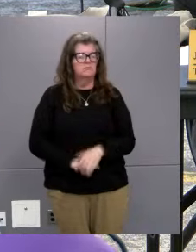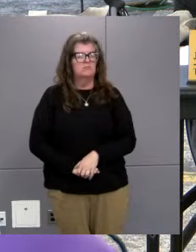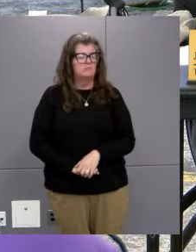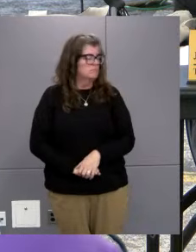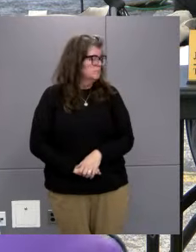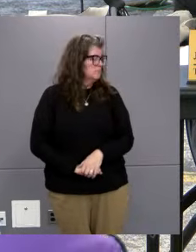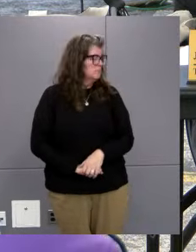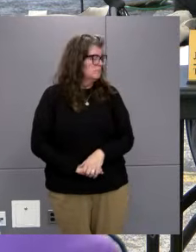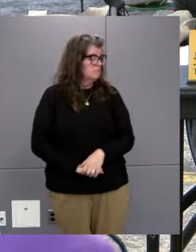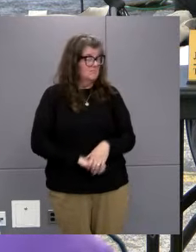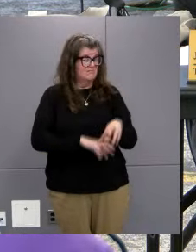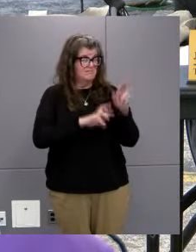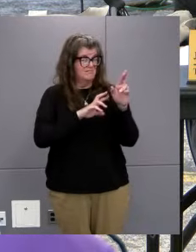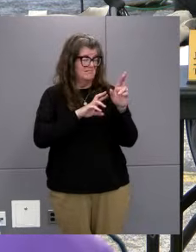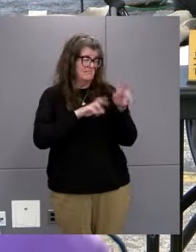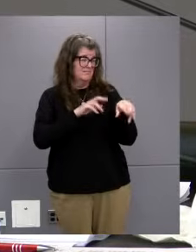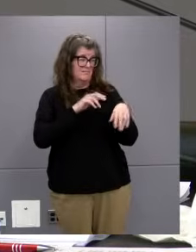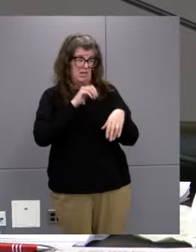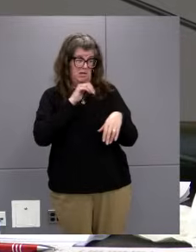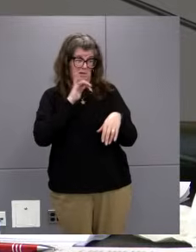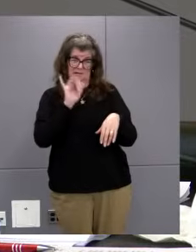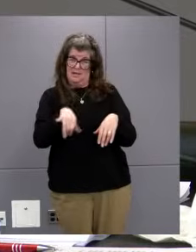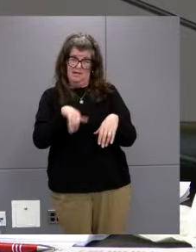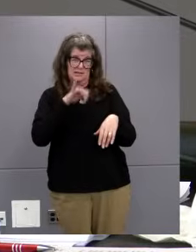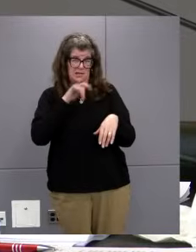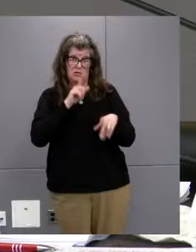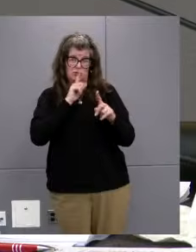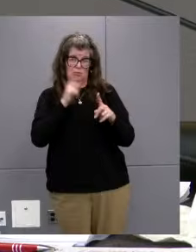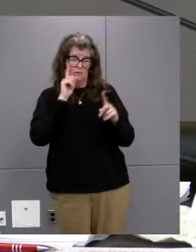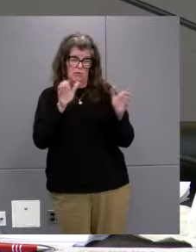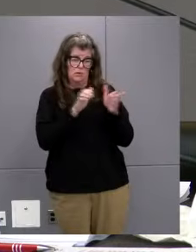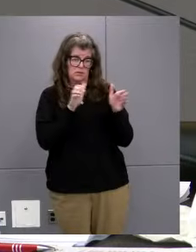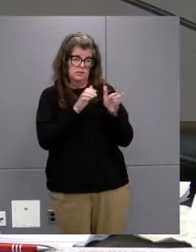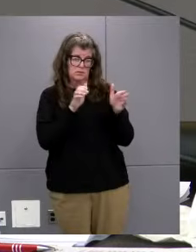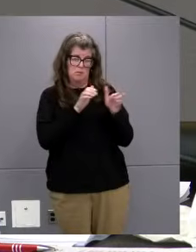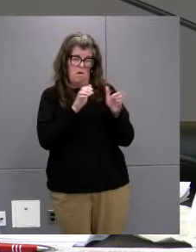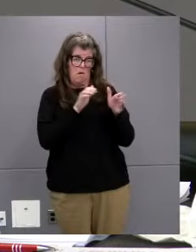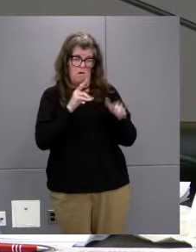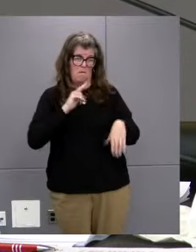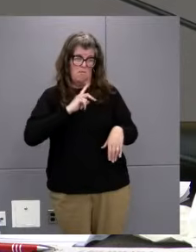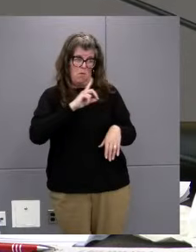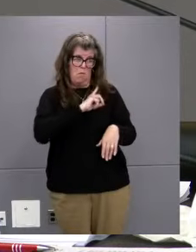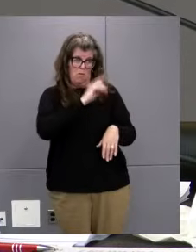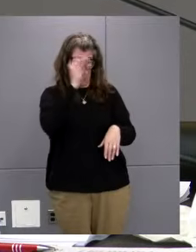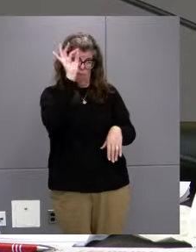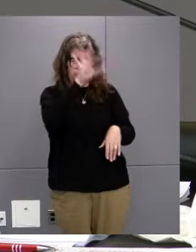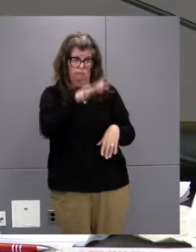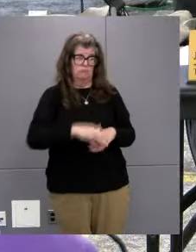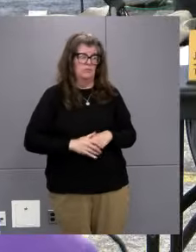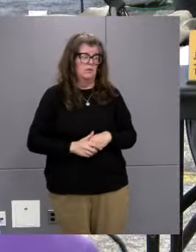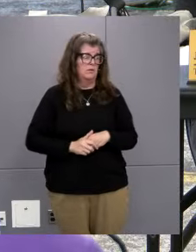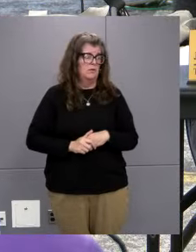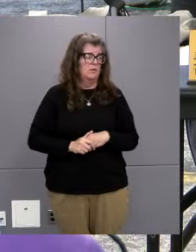With all due respect, that's not true in a small board, especially when it's a board of elected bodies. I'll just leave it there.